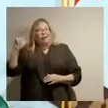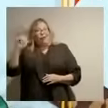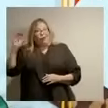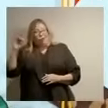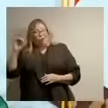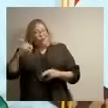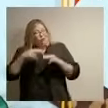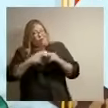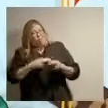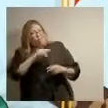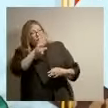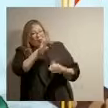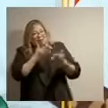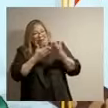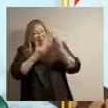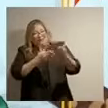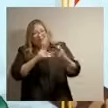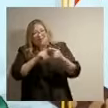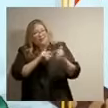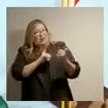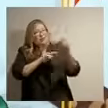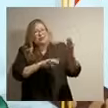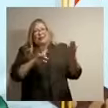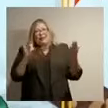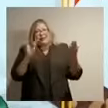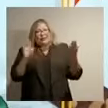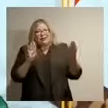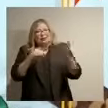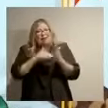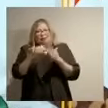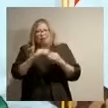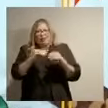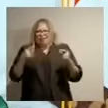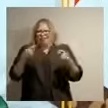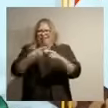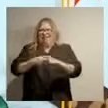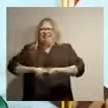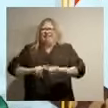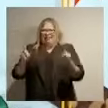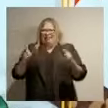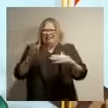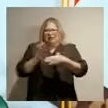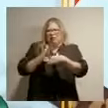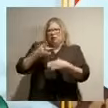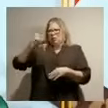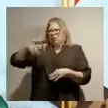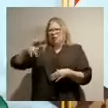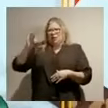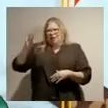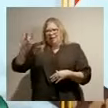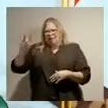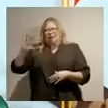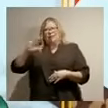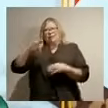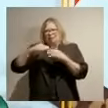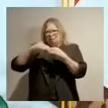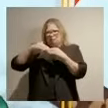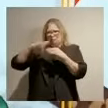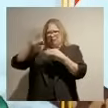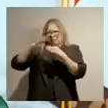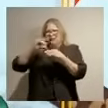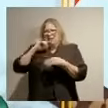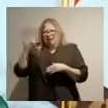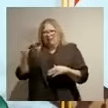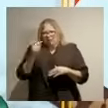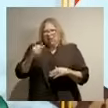to address the $8 billion difference in the Proposition 98 minimum guarantee. They